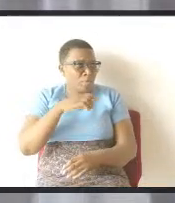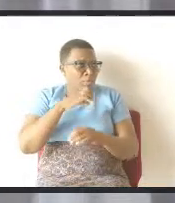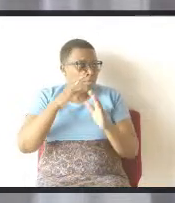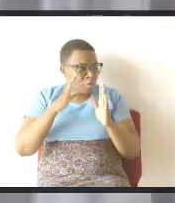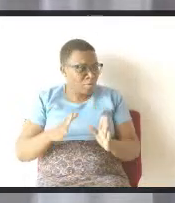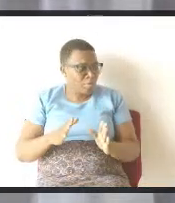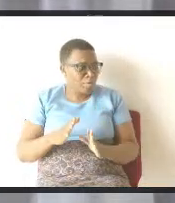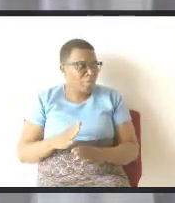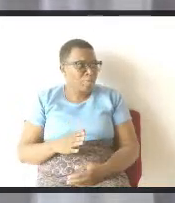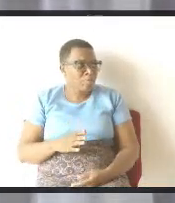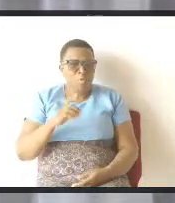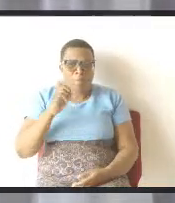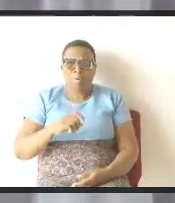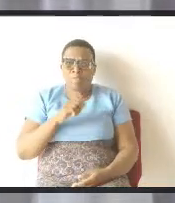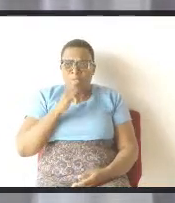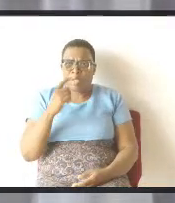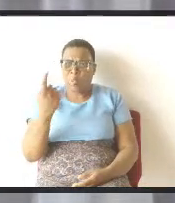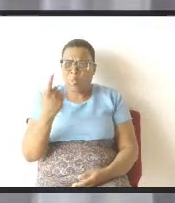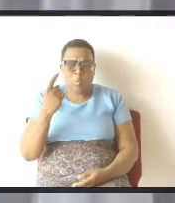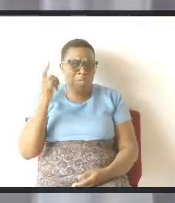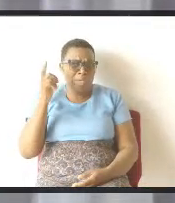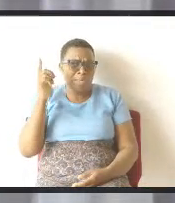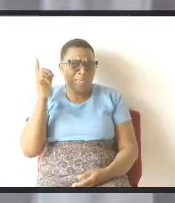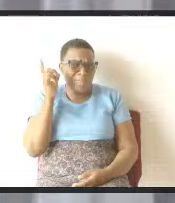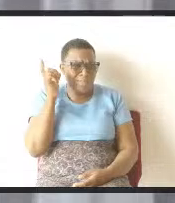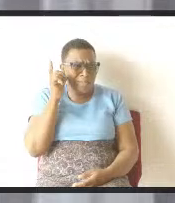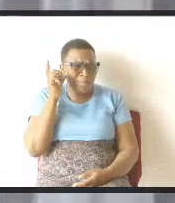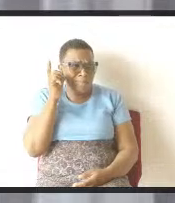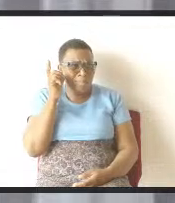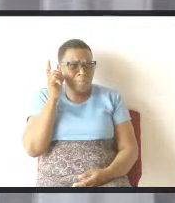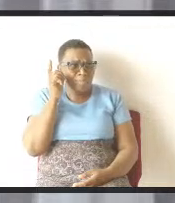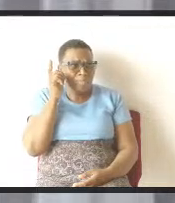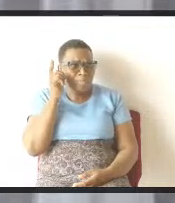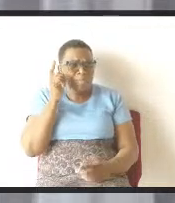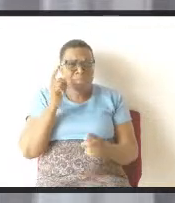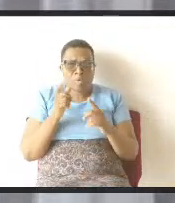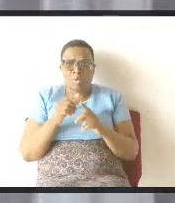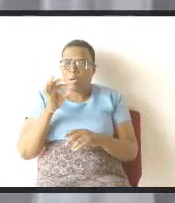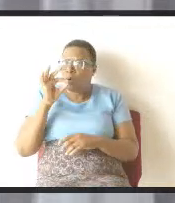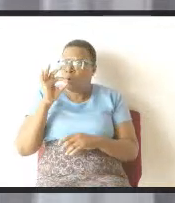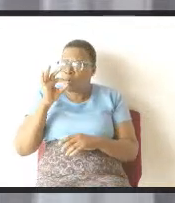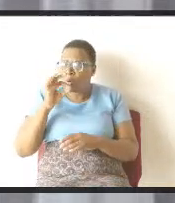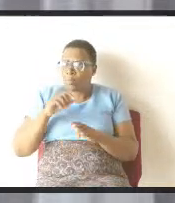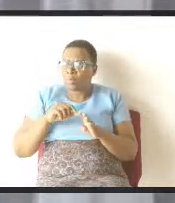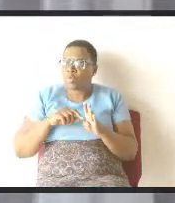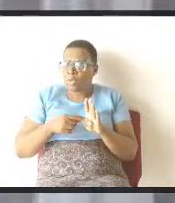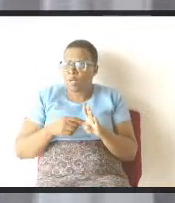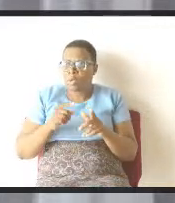we have to not only listen to the whistle or gun